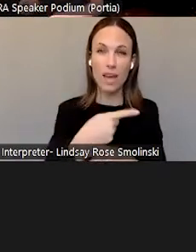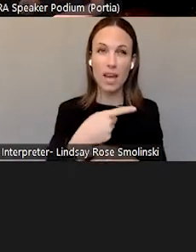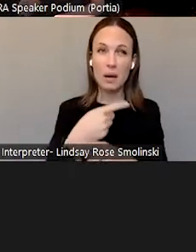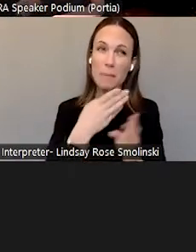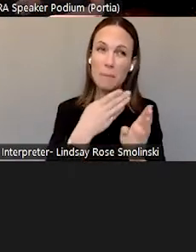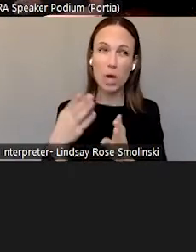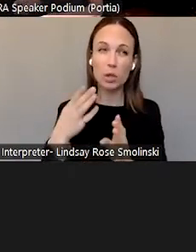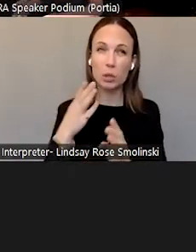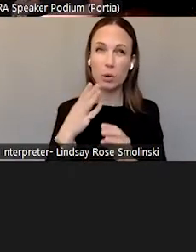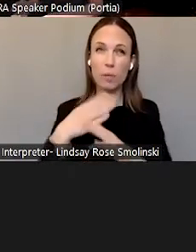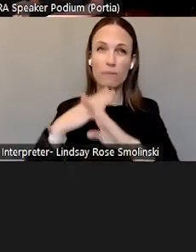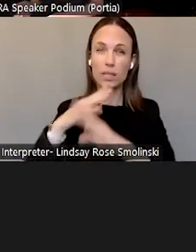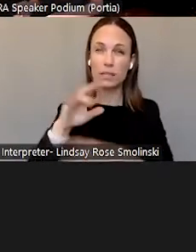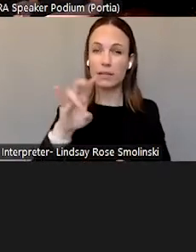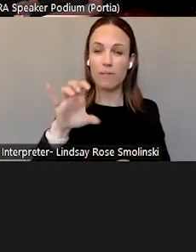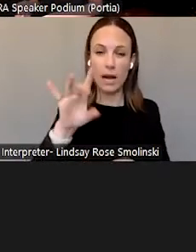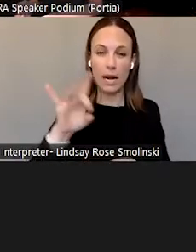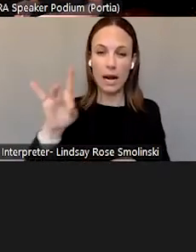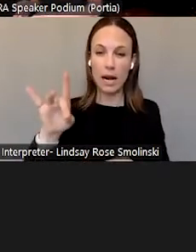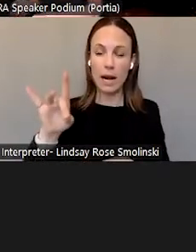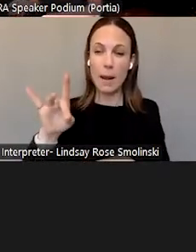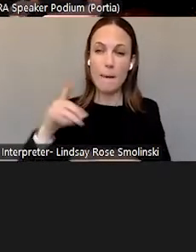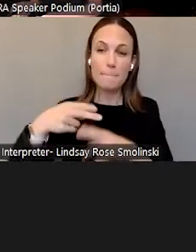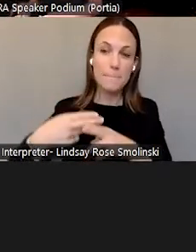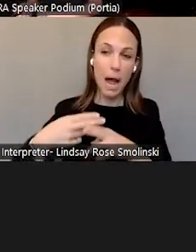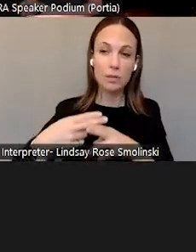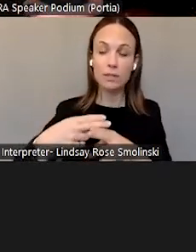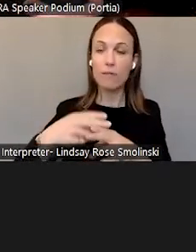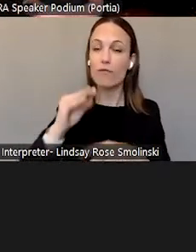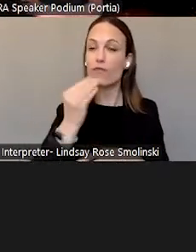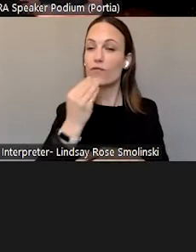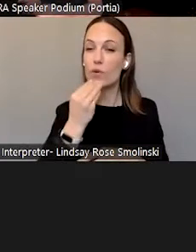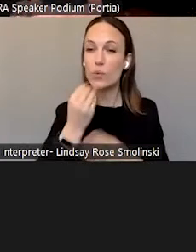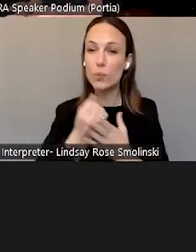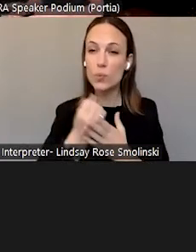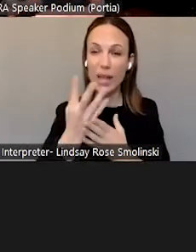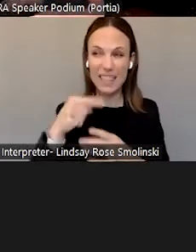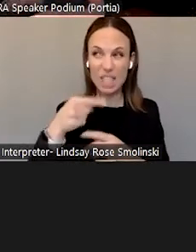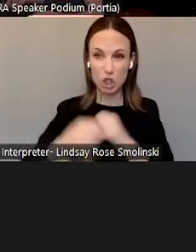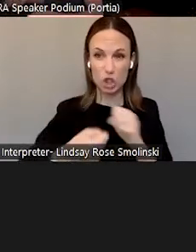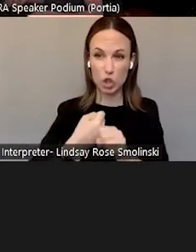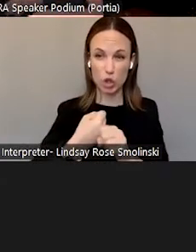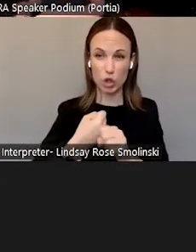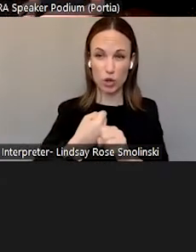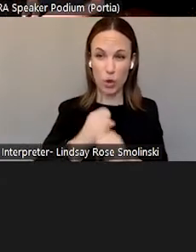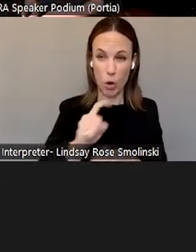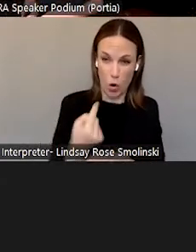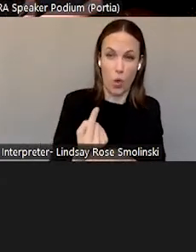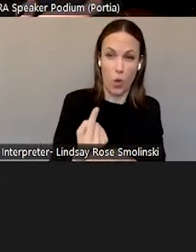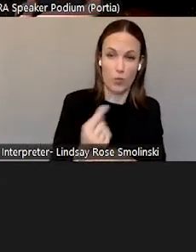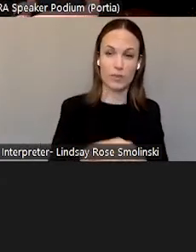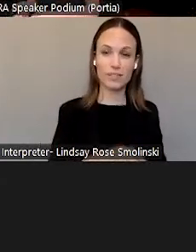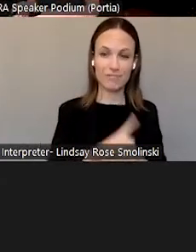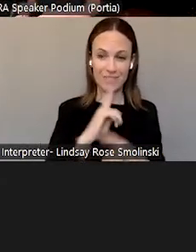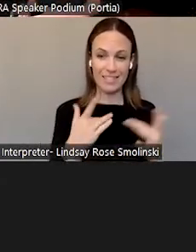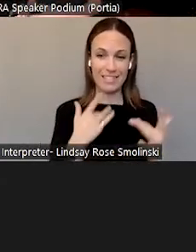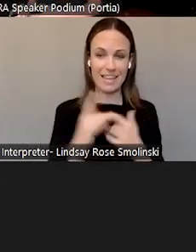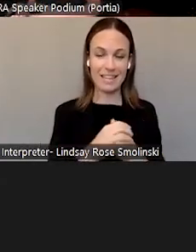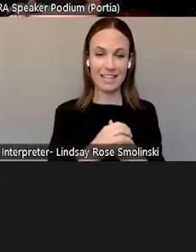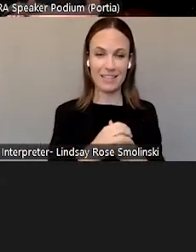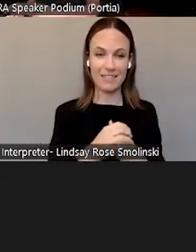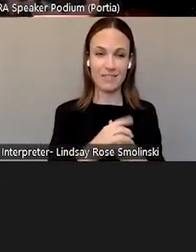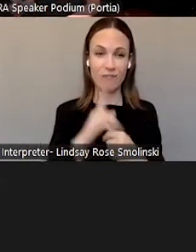over 788 million pounds of food waste this year alone, which is super exciting. To qualify for